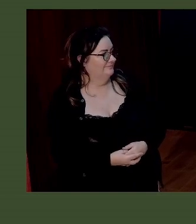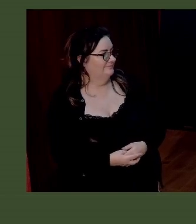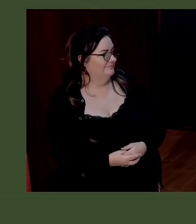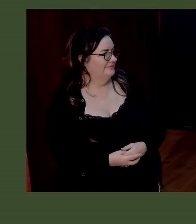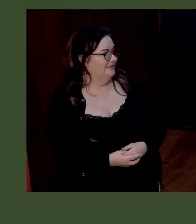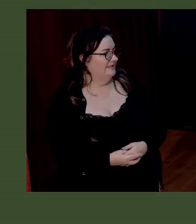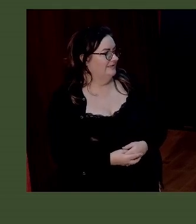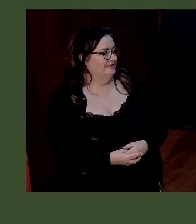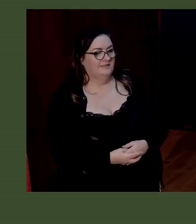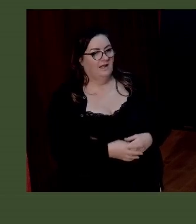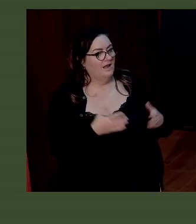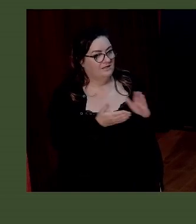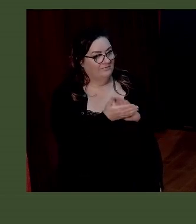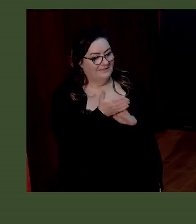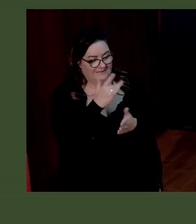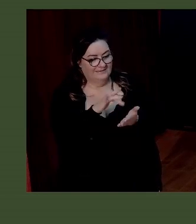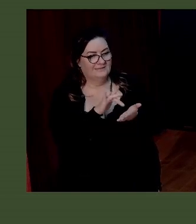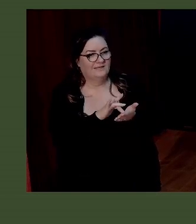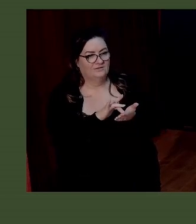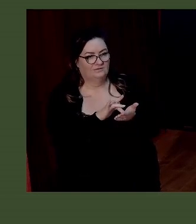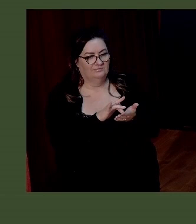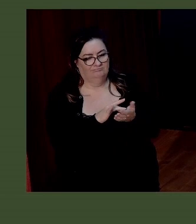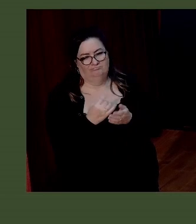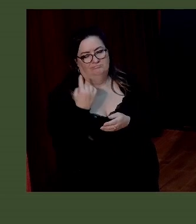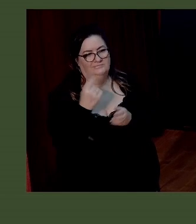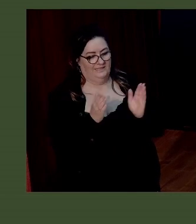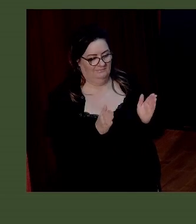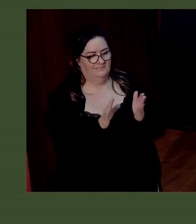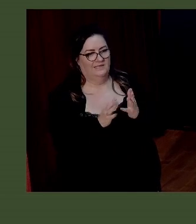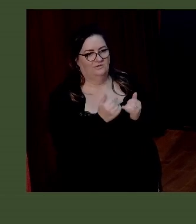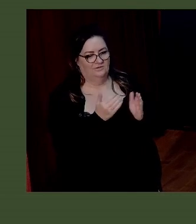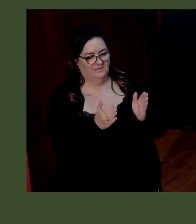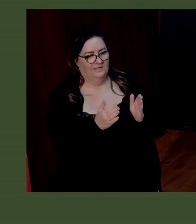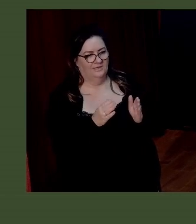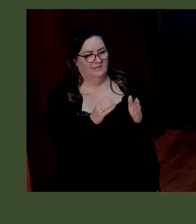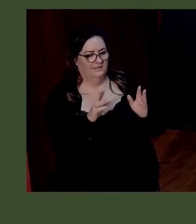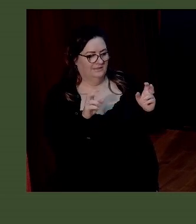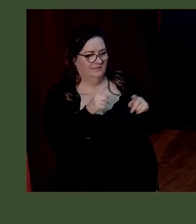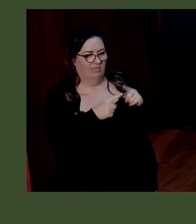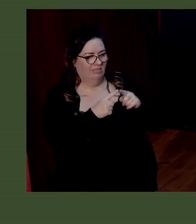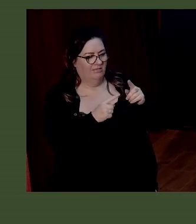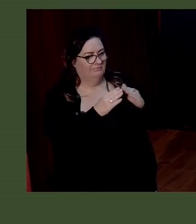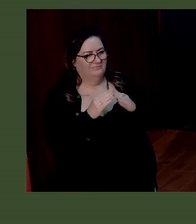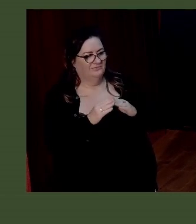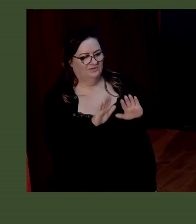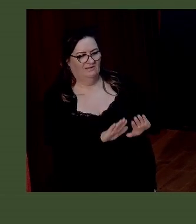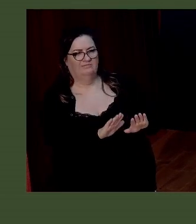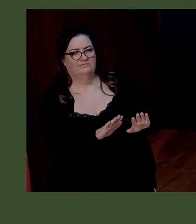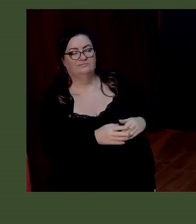There was little building in the city centre during the decade. The slums were largely